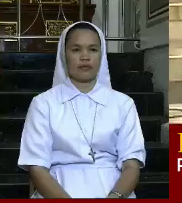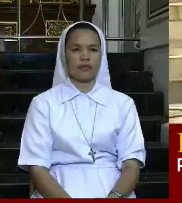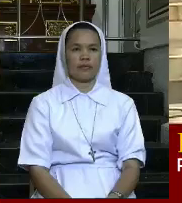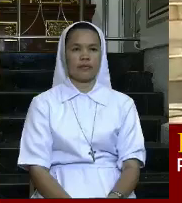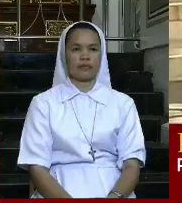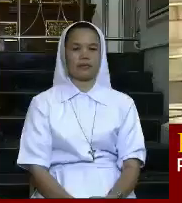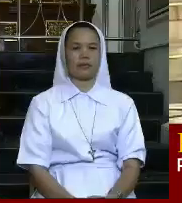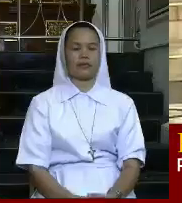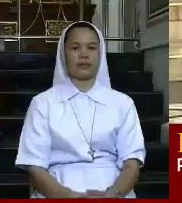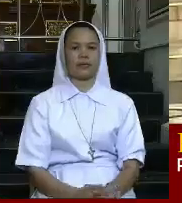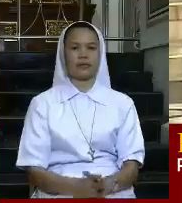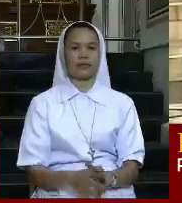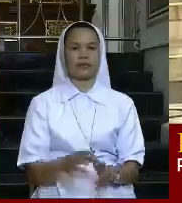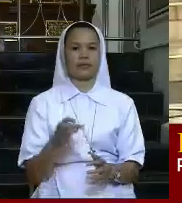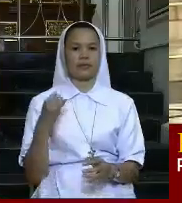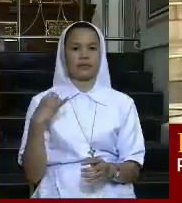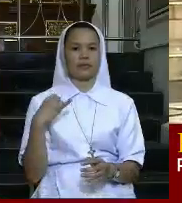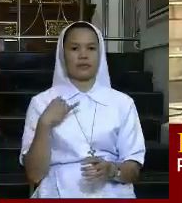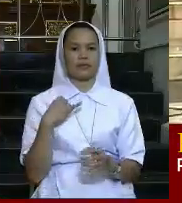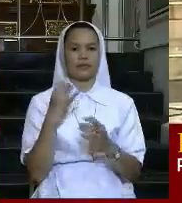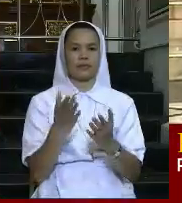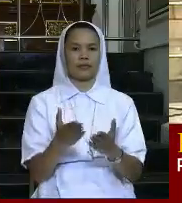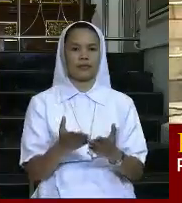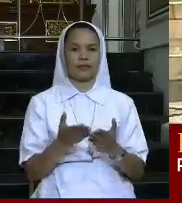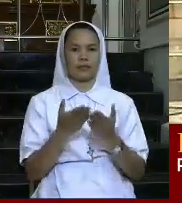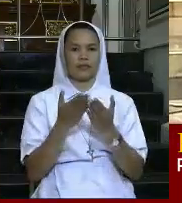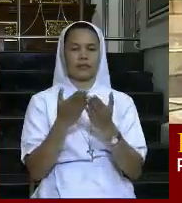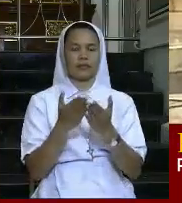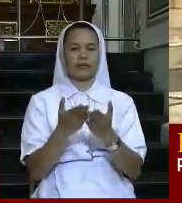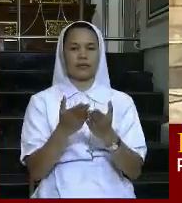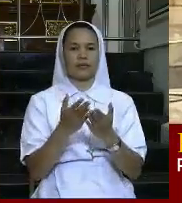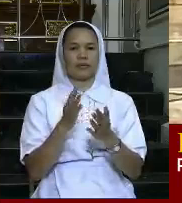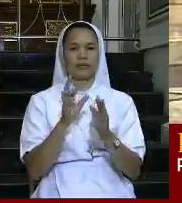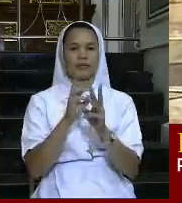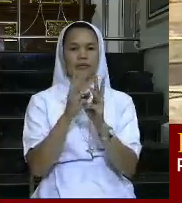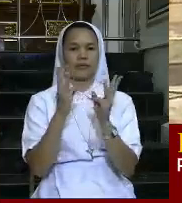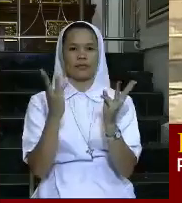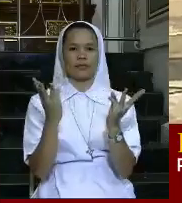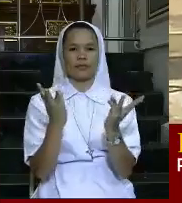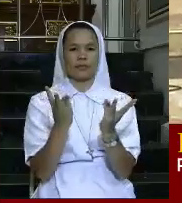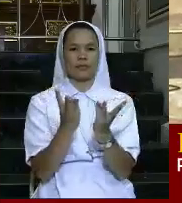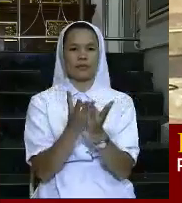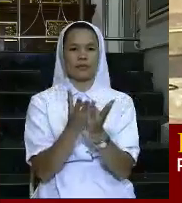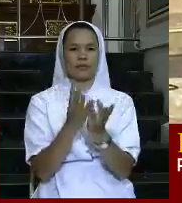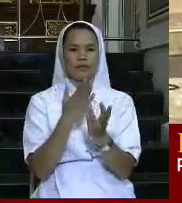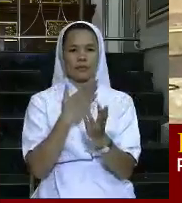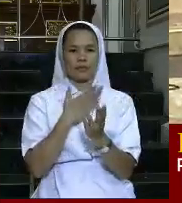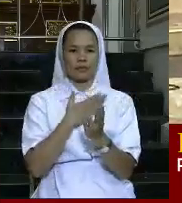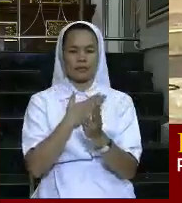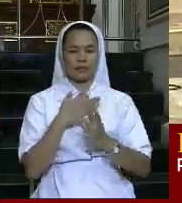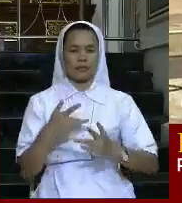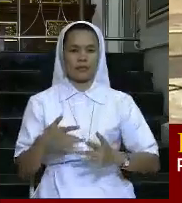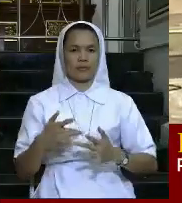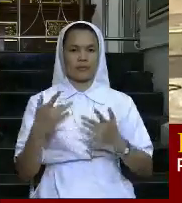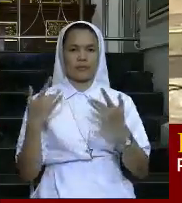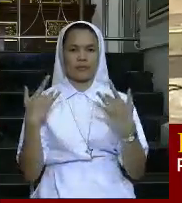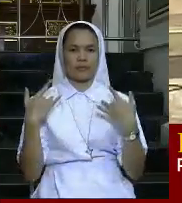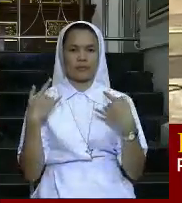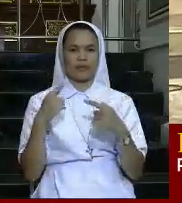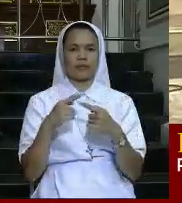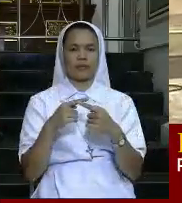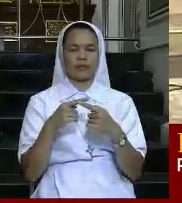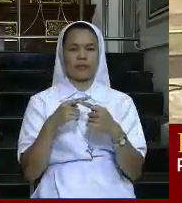Happily, we are offering our whole life to you.